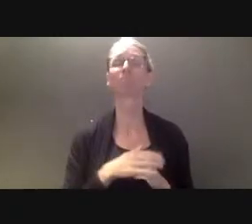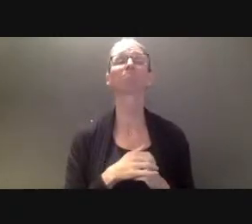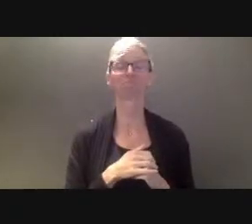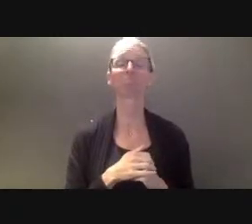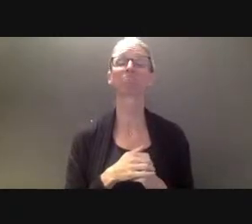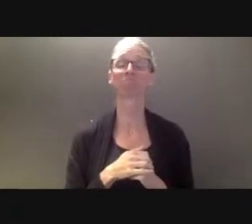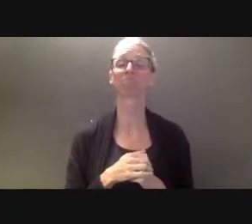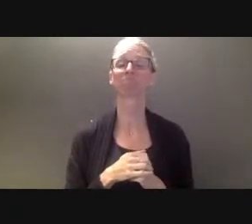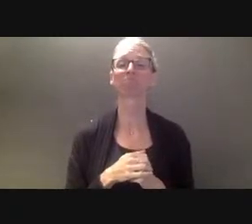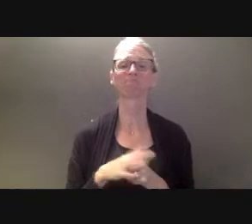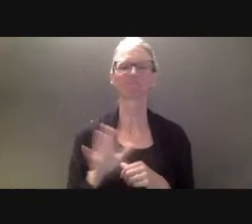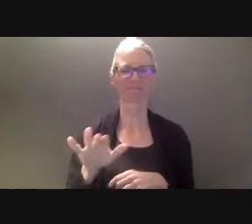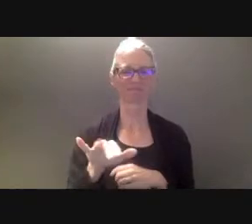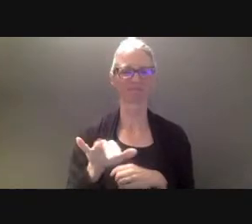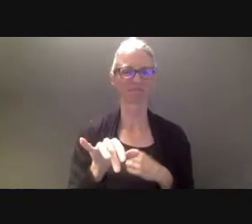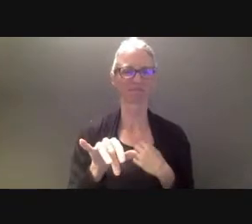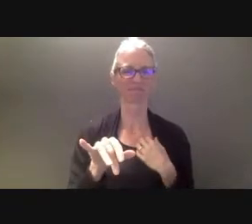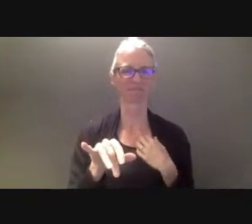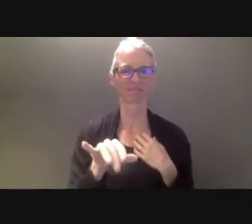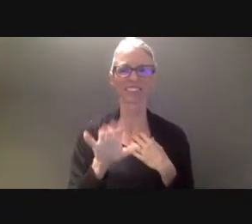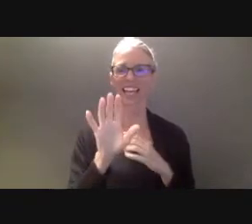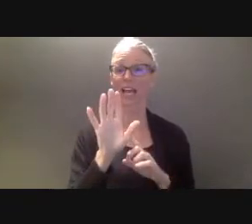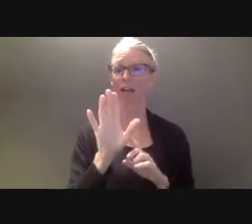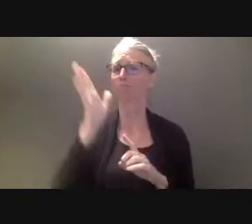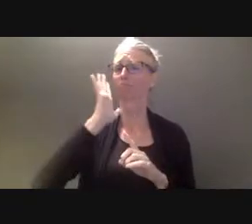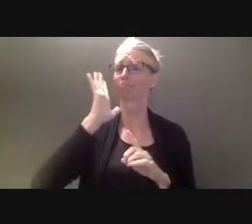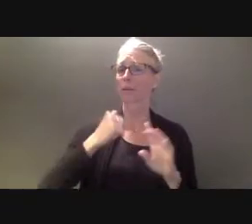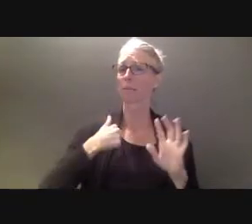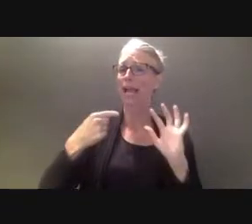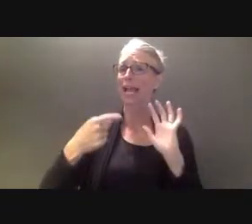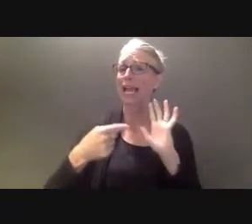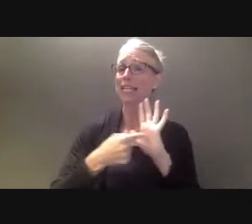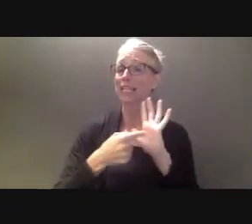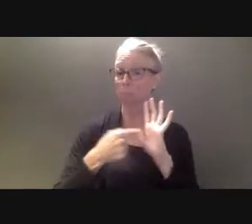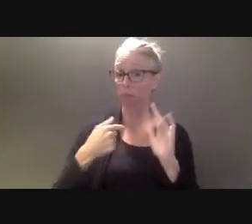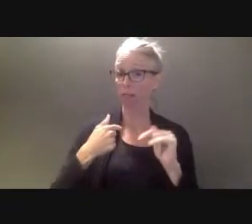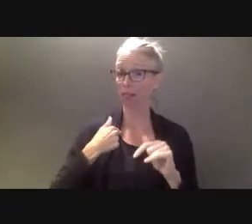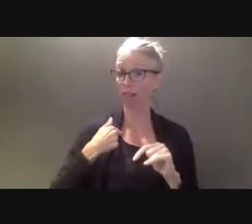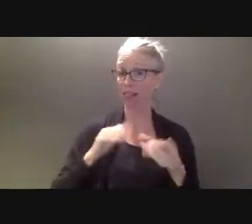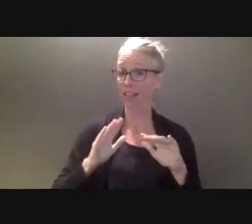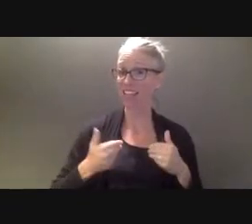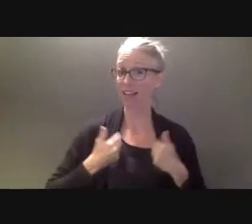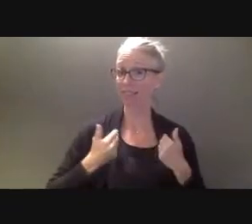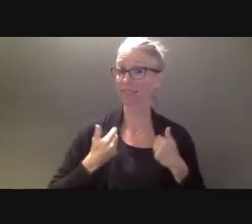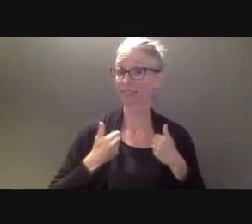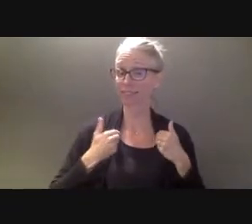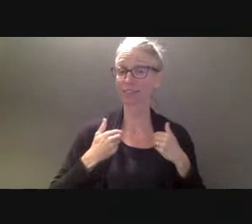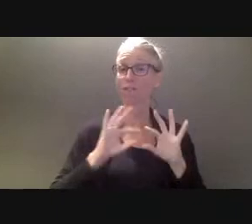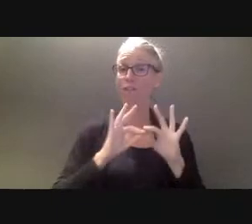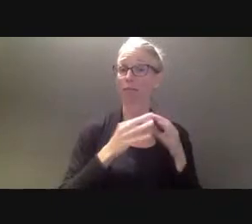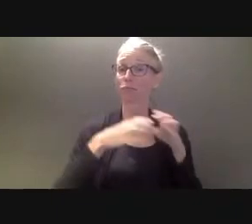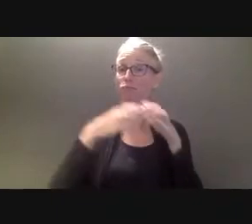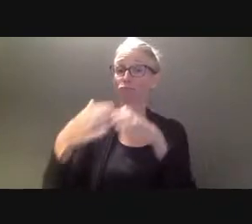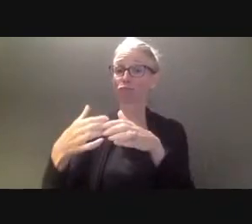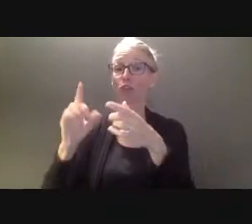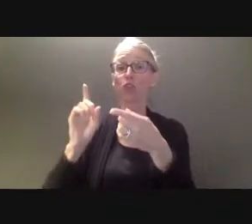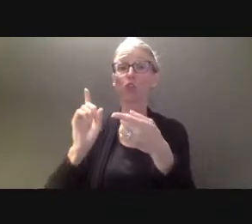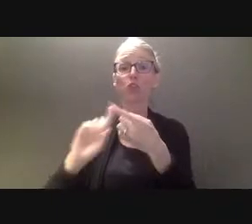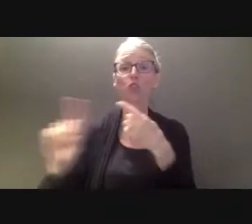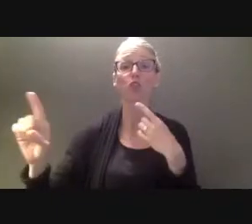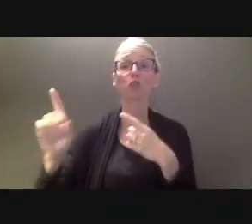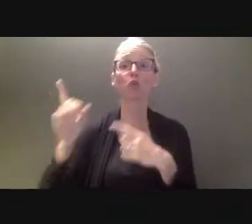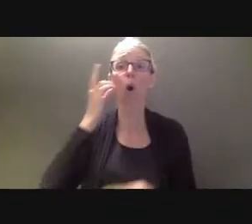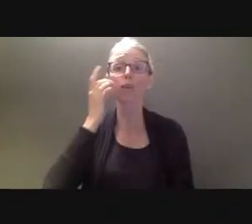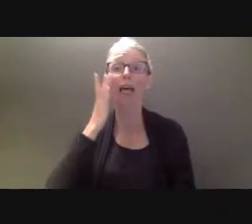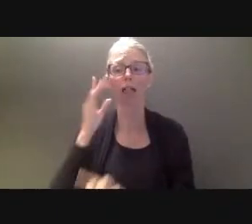of the resort that I stayed at as a kid that was designed by a blind person.